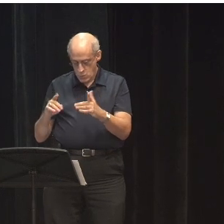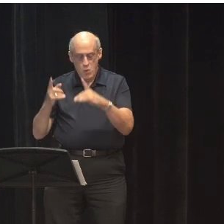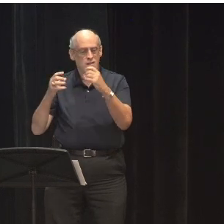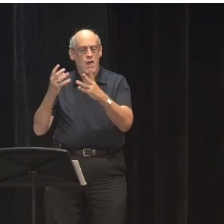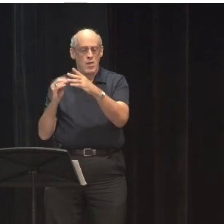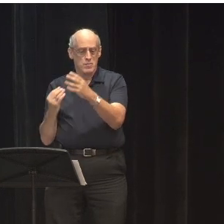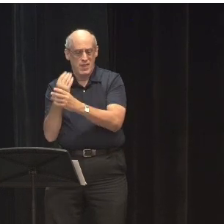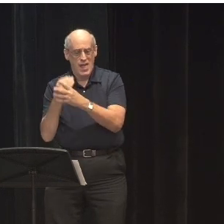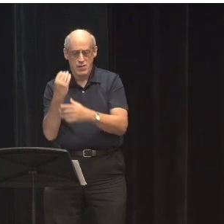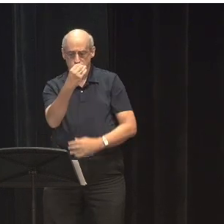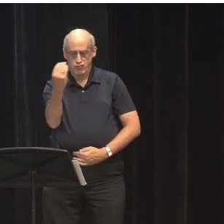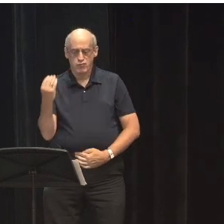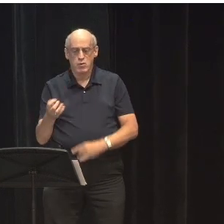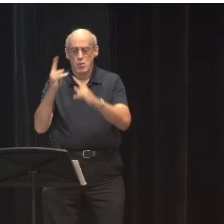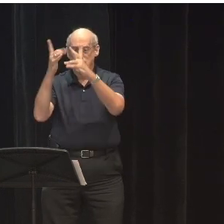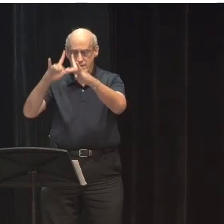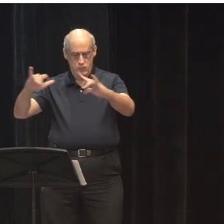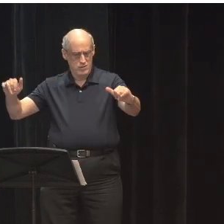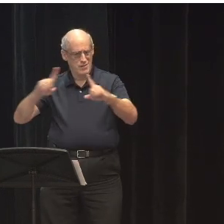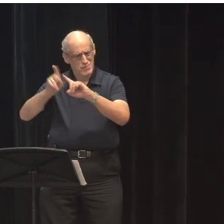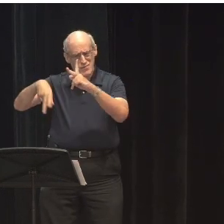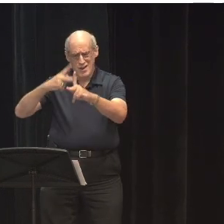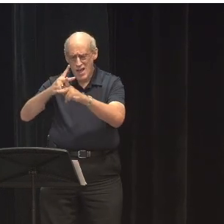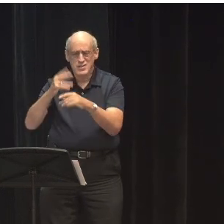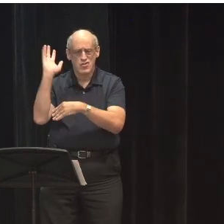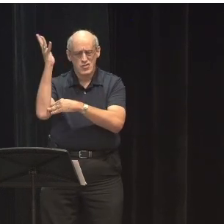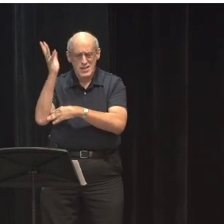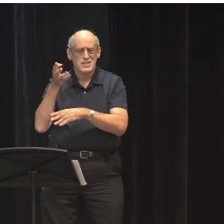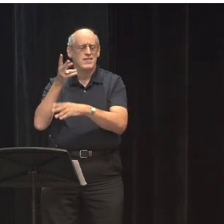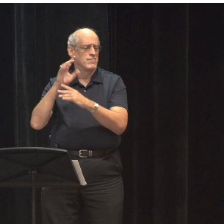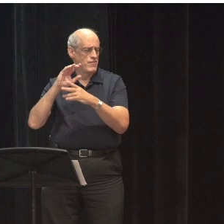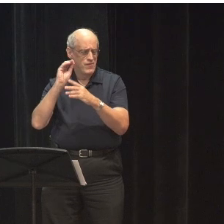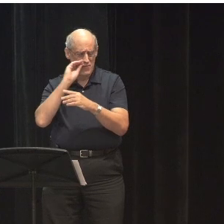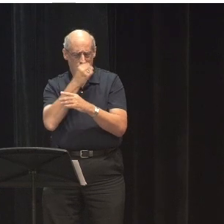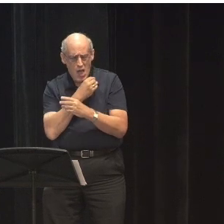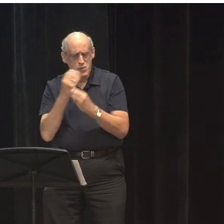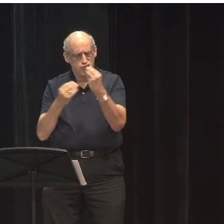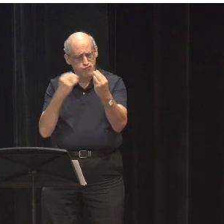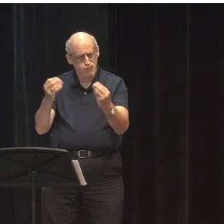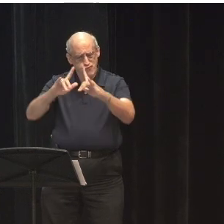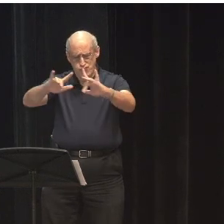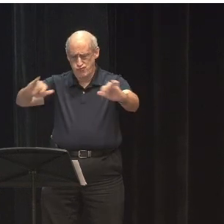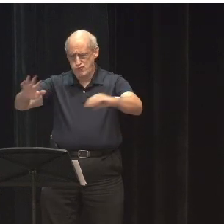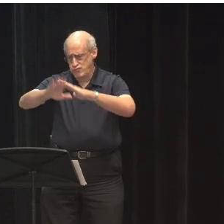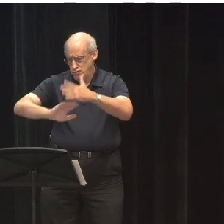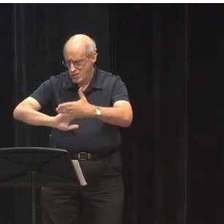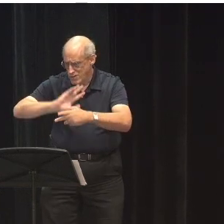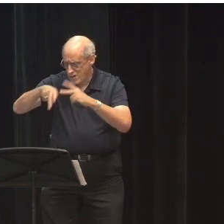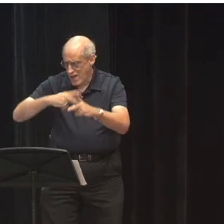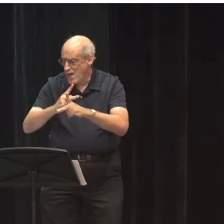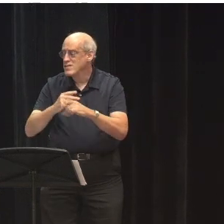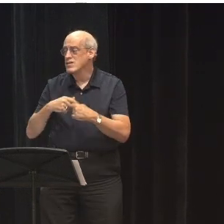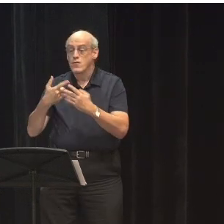to enhance or expand the tree planting and vegetation and herbaceous species within the park, and